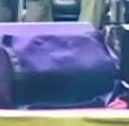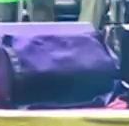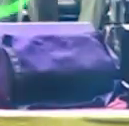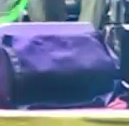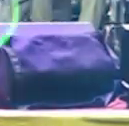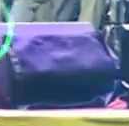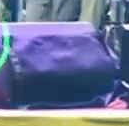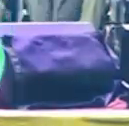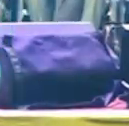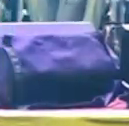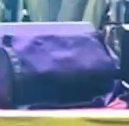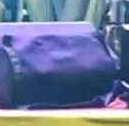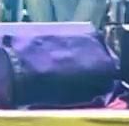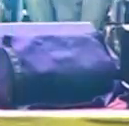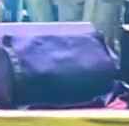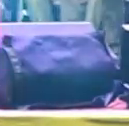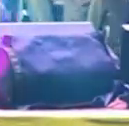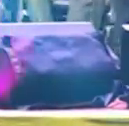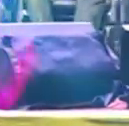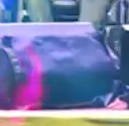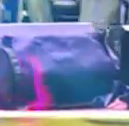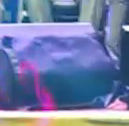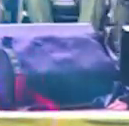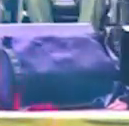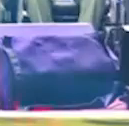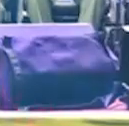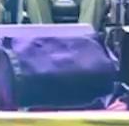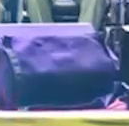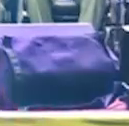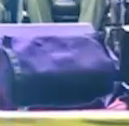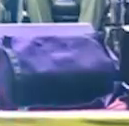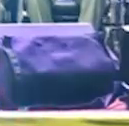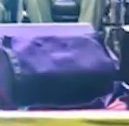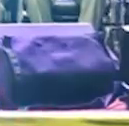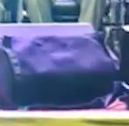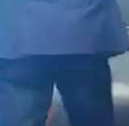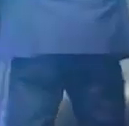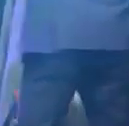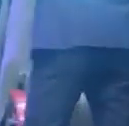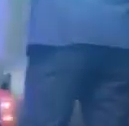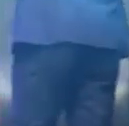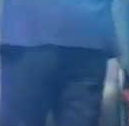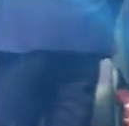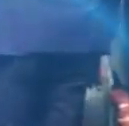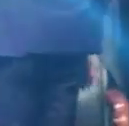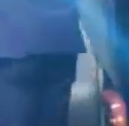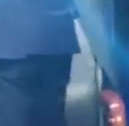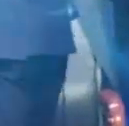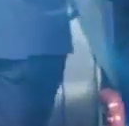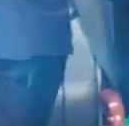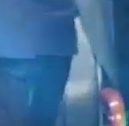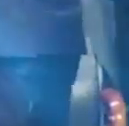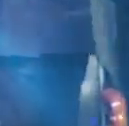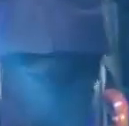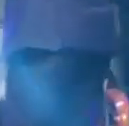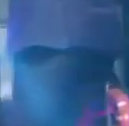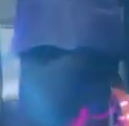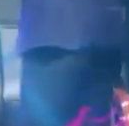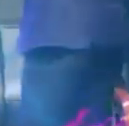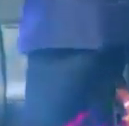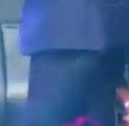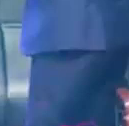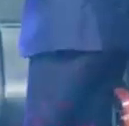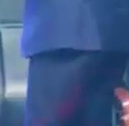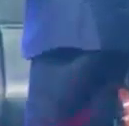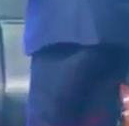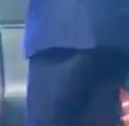I preached. That night. I preached day. The people were sitting in their seat. Now